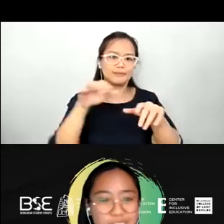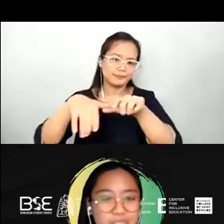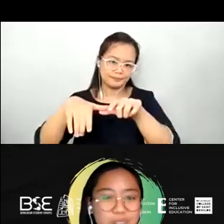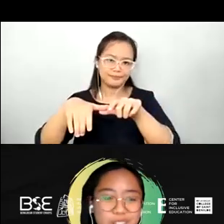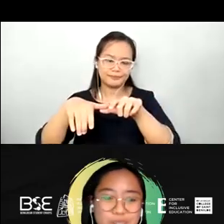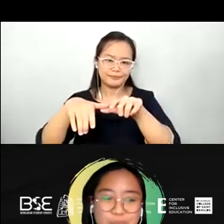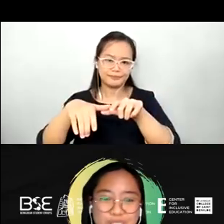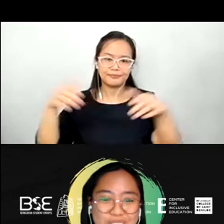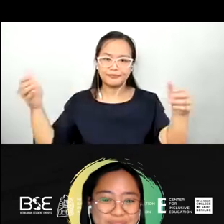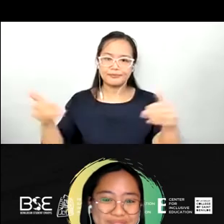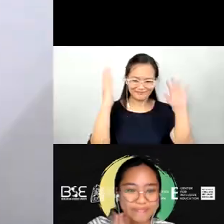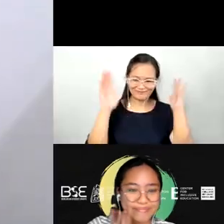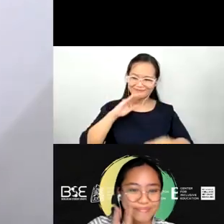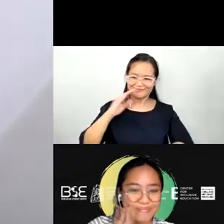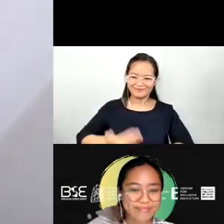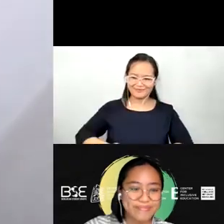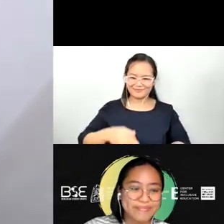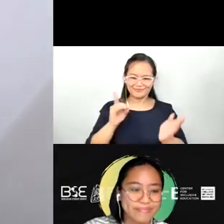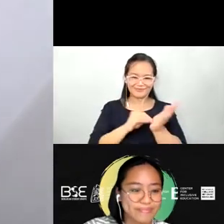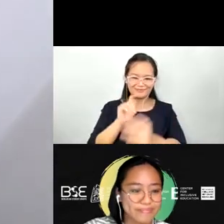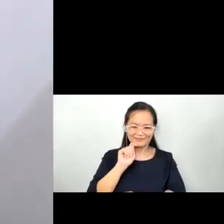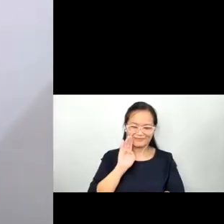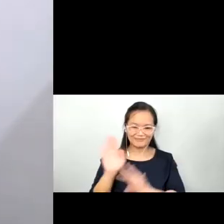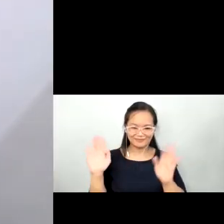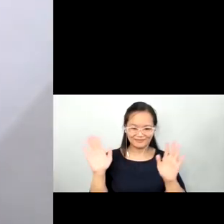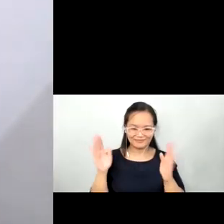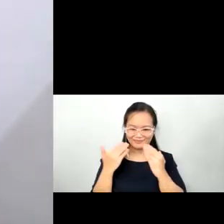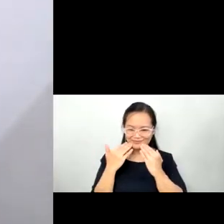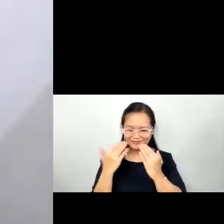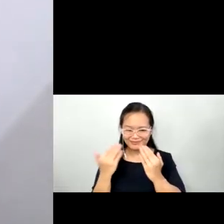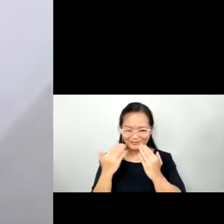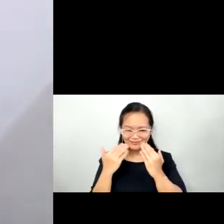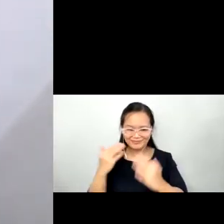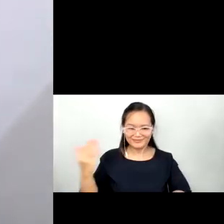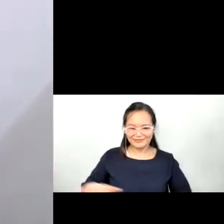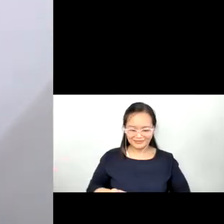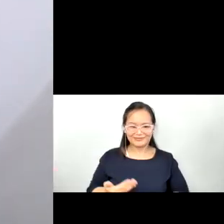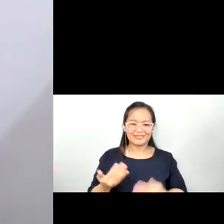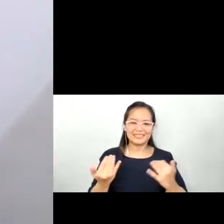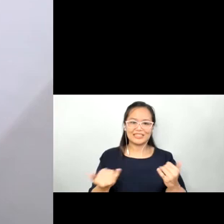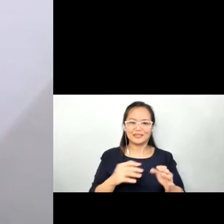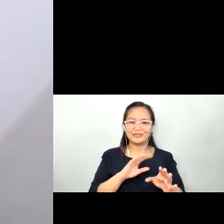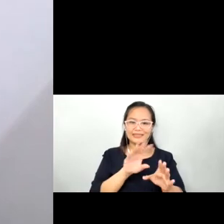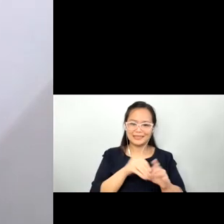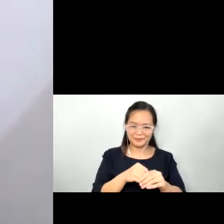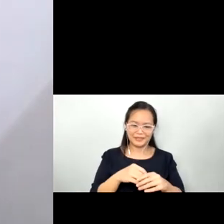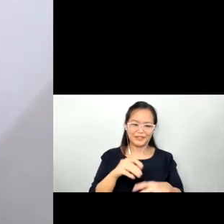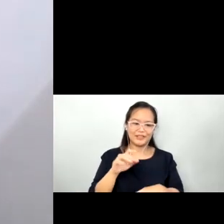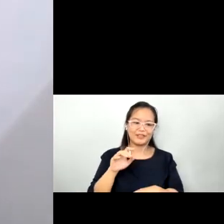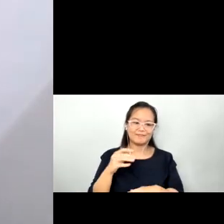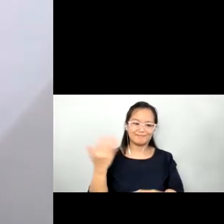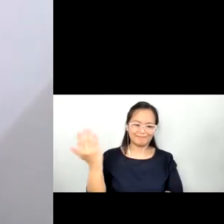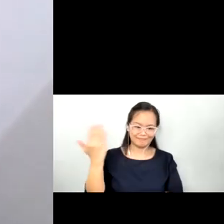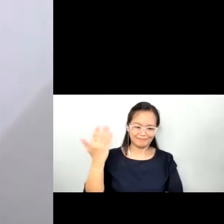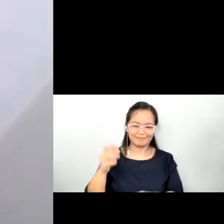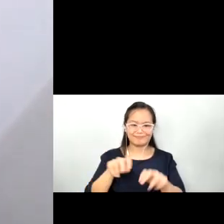all welcome Dr. Bustos. Magandang hapon po sa inyong lahat. Thank you so much for inviting me to be part of this forum.